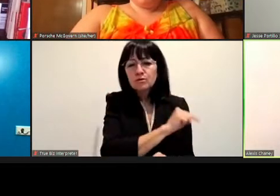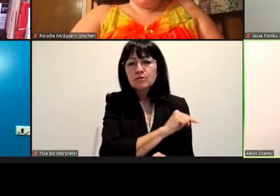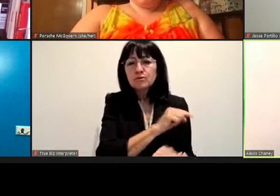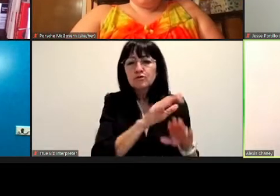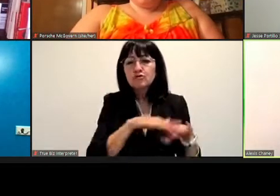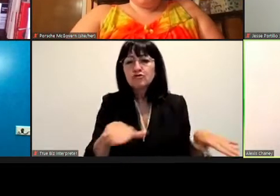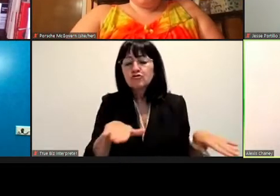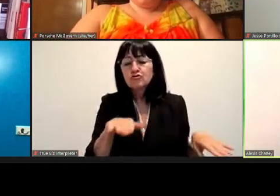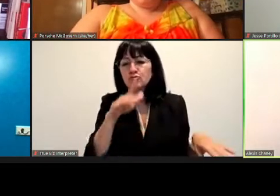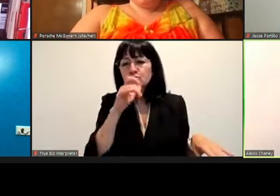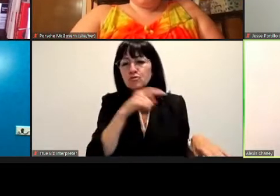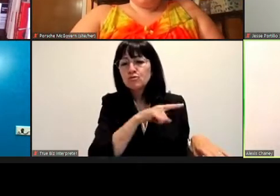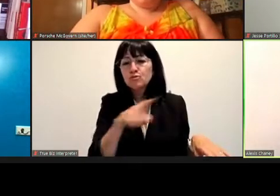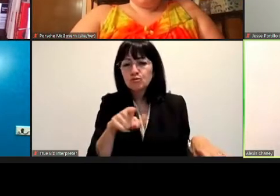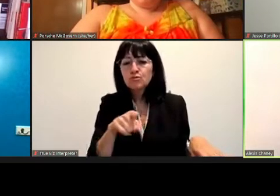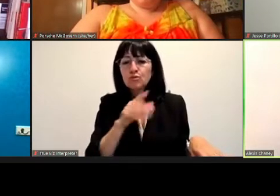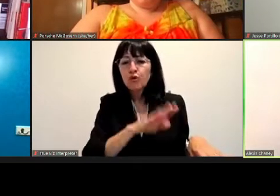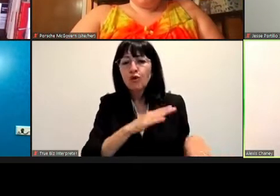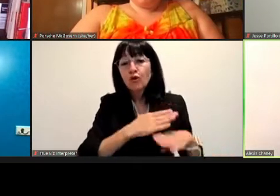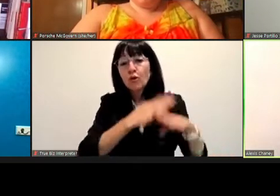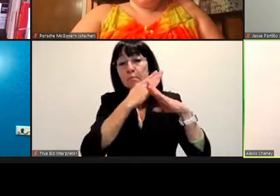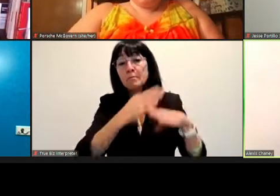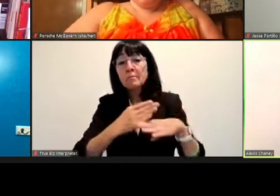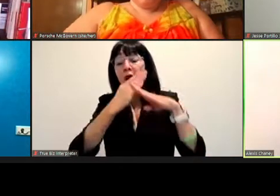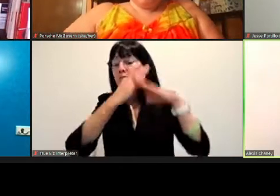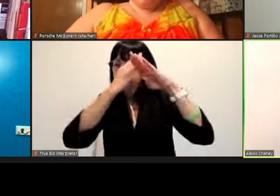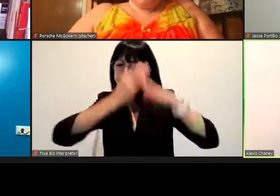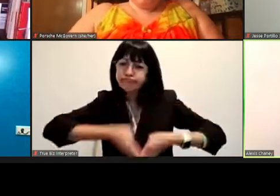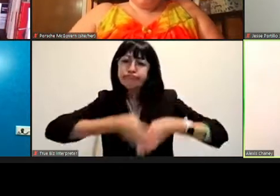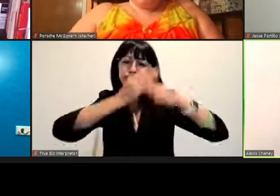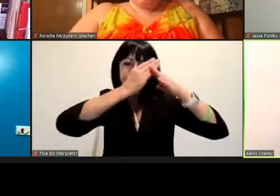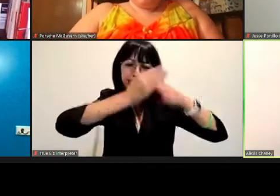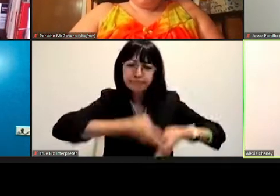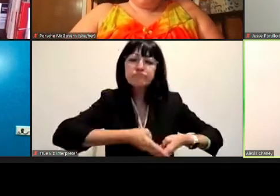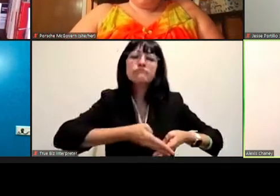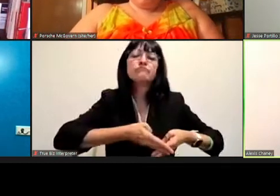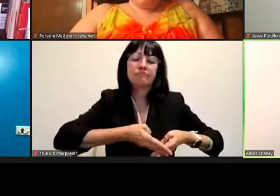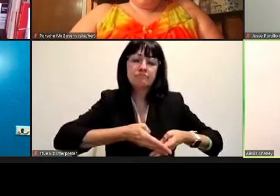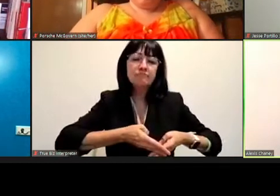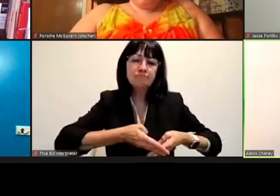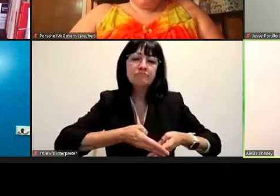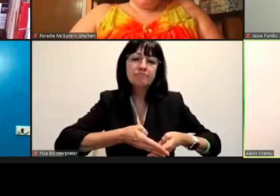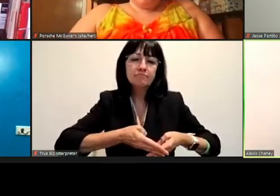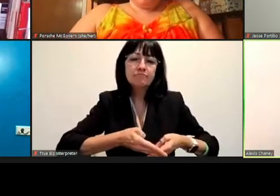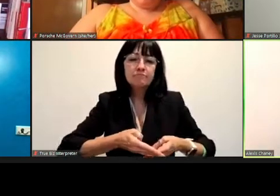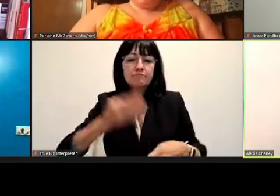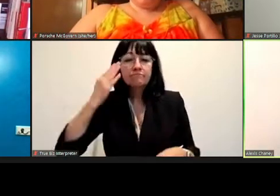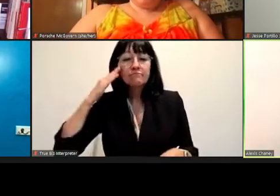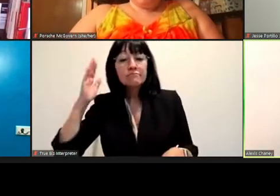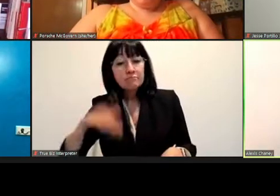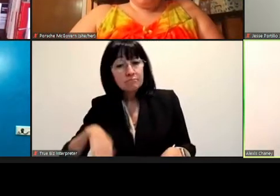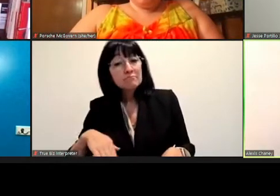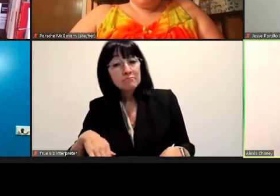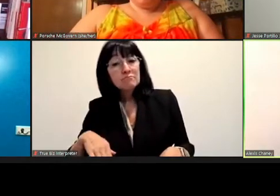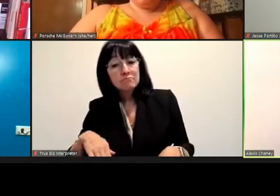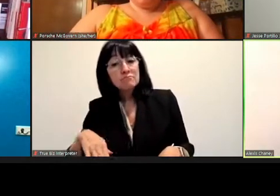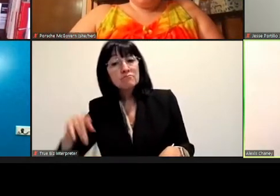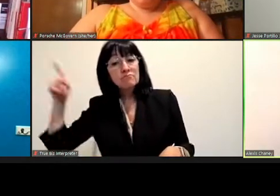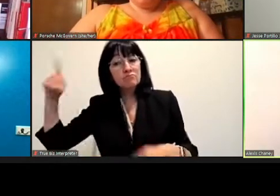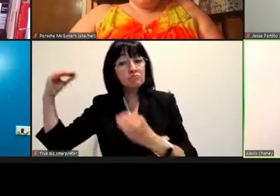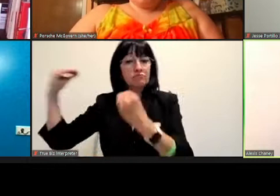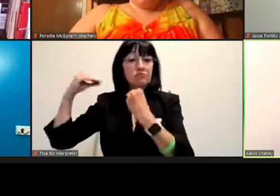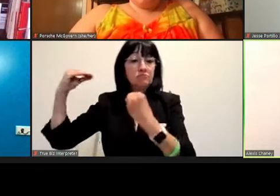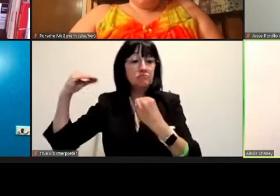barriers. There's frequently a lot of instruction on how to kind of mind your P's and Q's and keep your head down as you